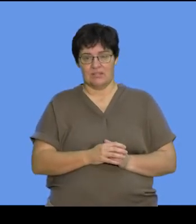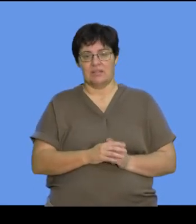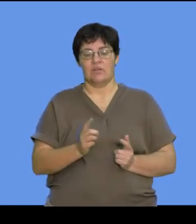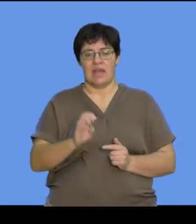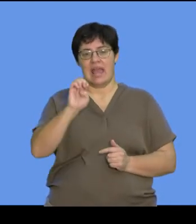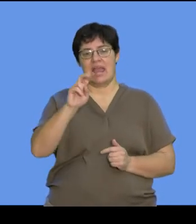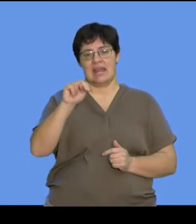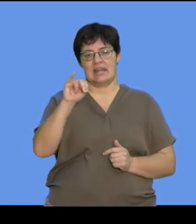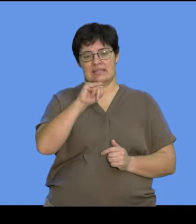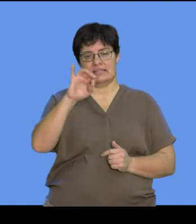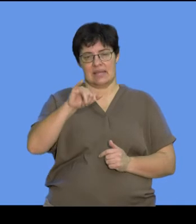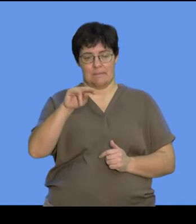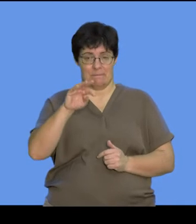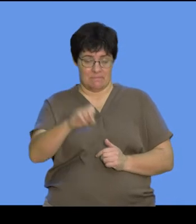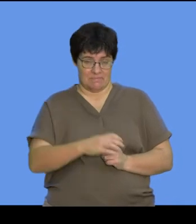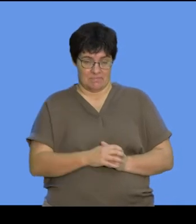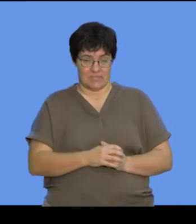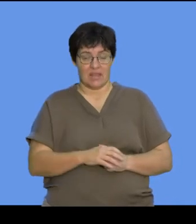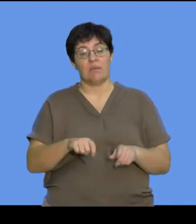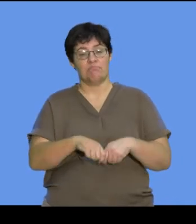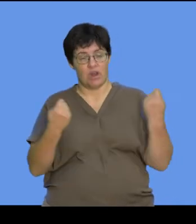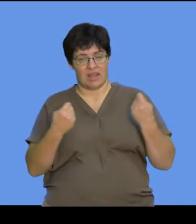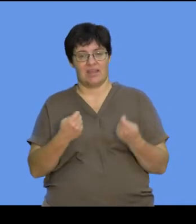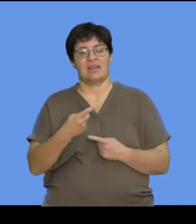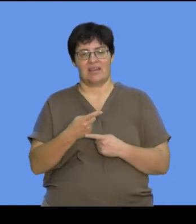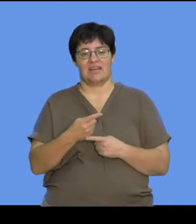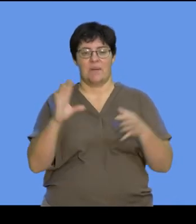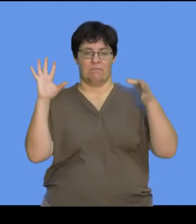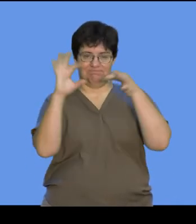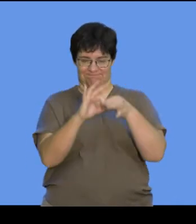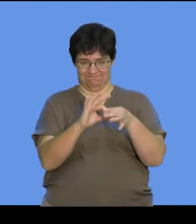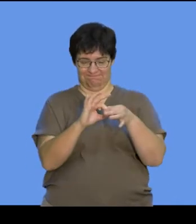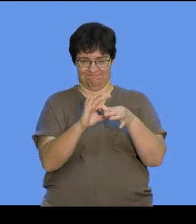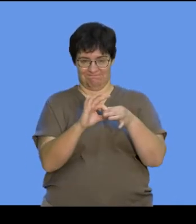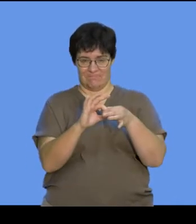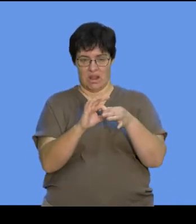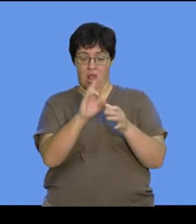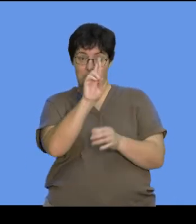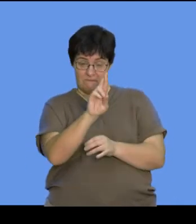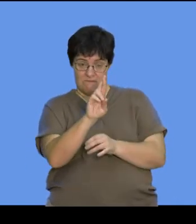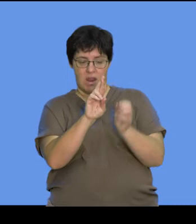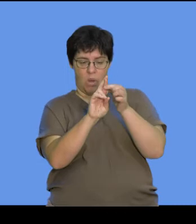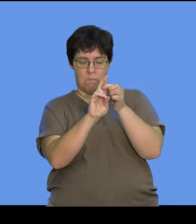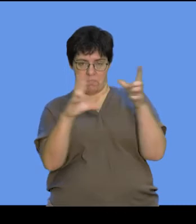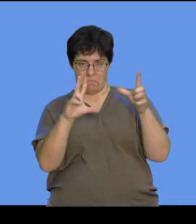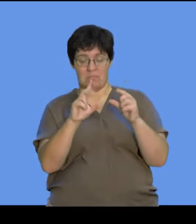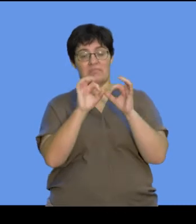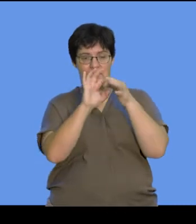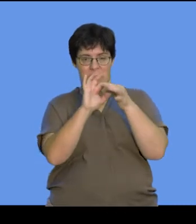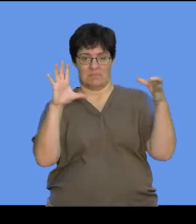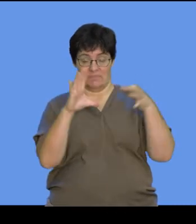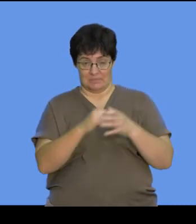arrow, which is an enzyme that breaks the hydrogen bonds holding the complementary base pairs